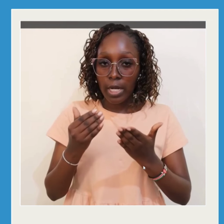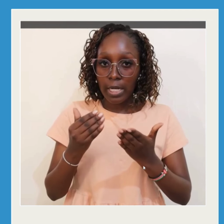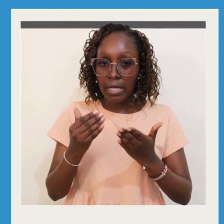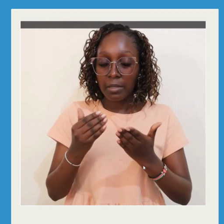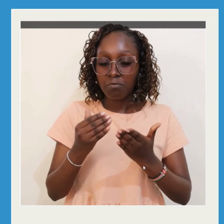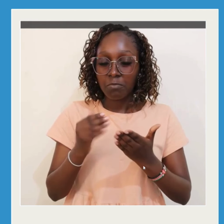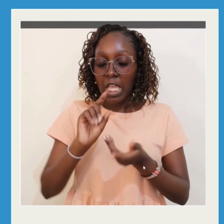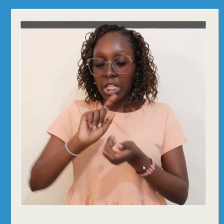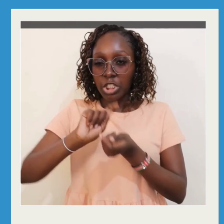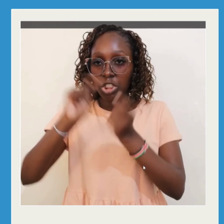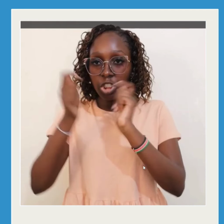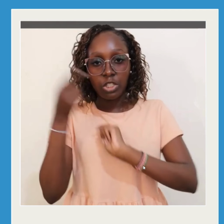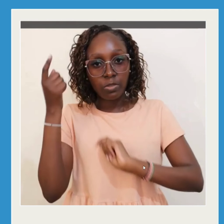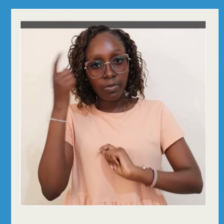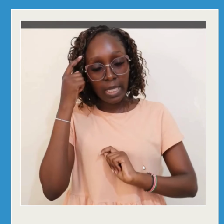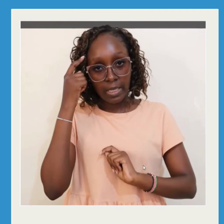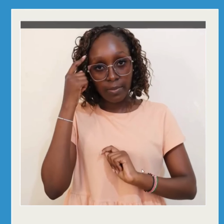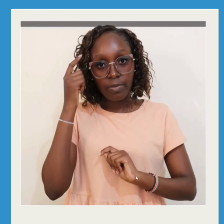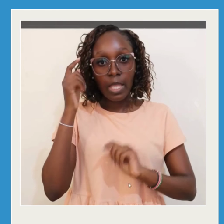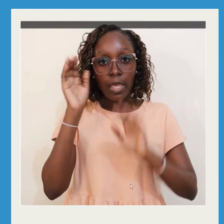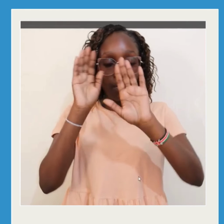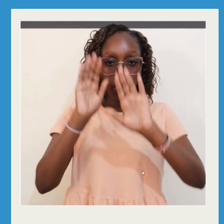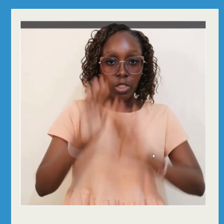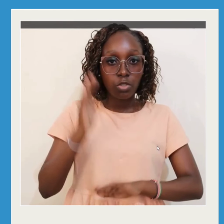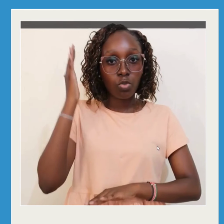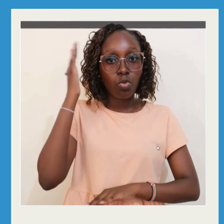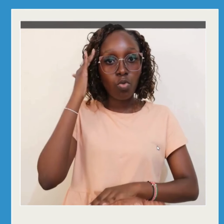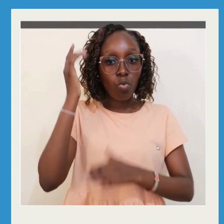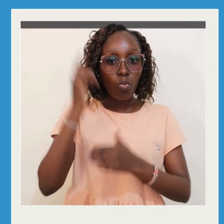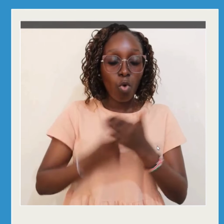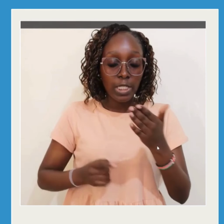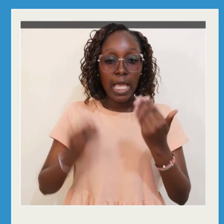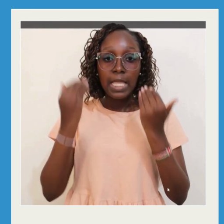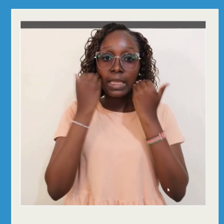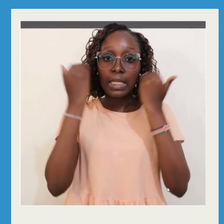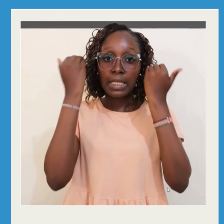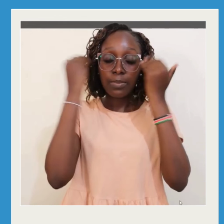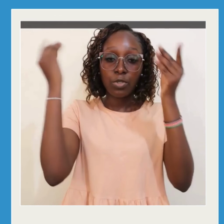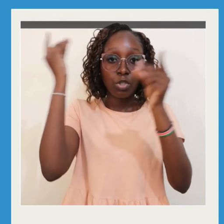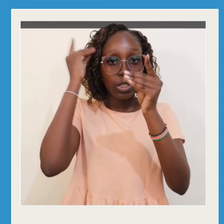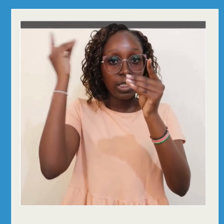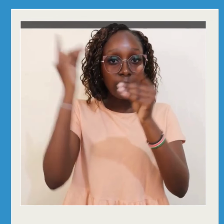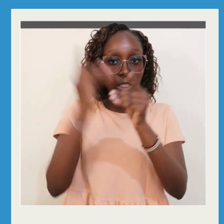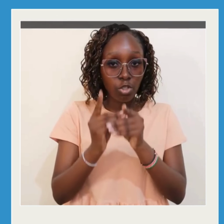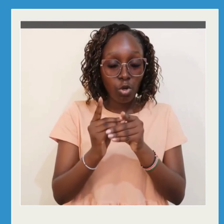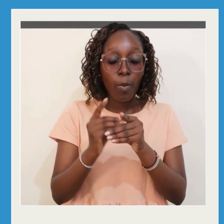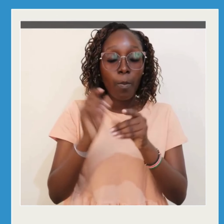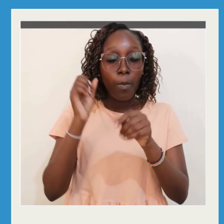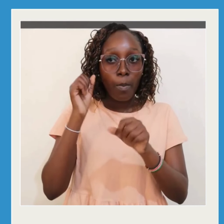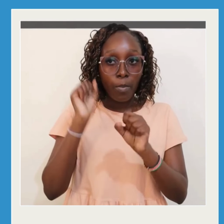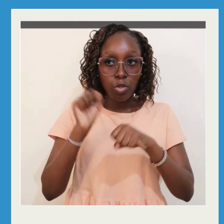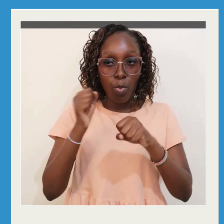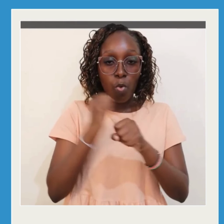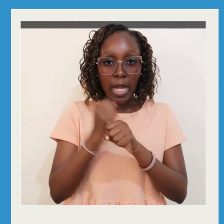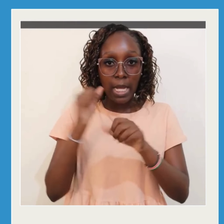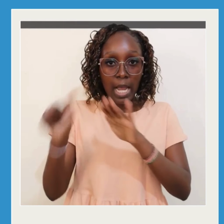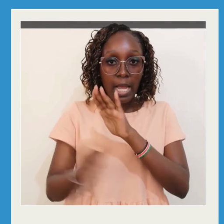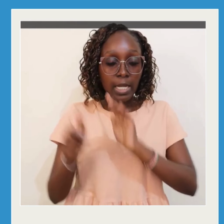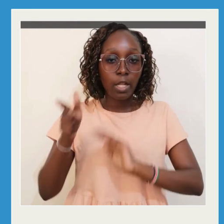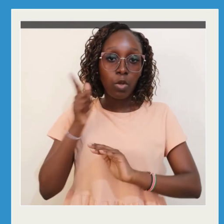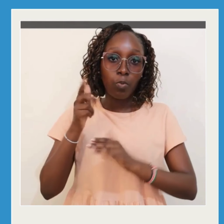direct the authority to reconsider its decisions. It is key to note that the tribunal decisions